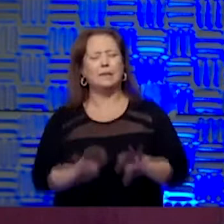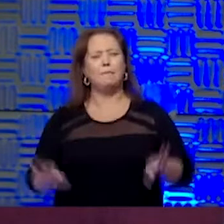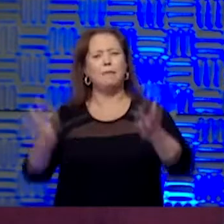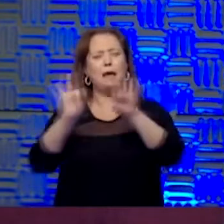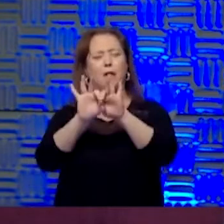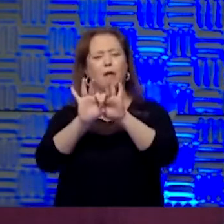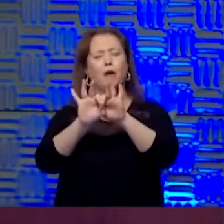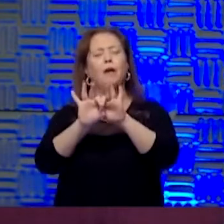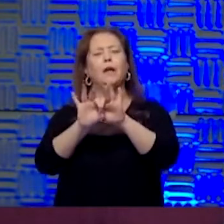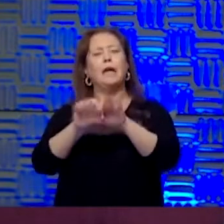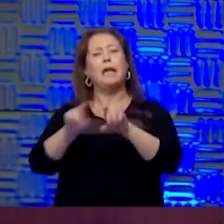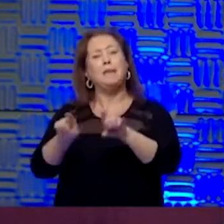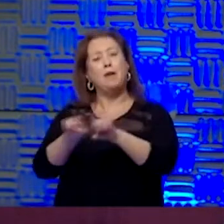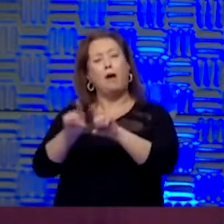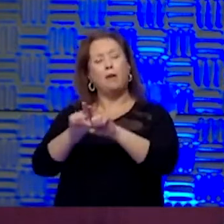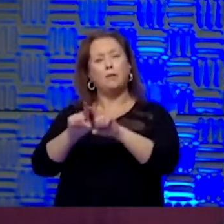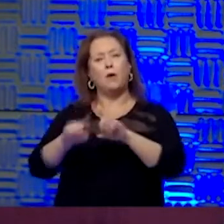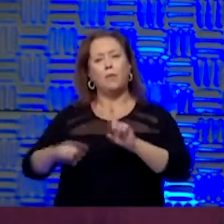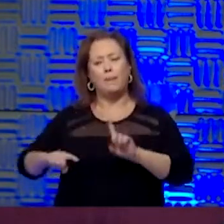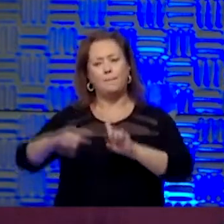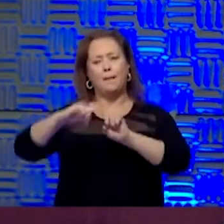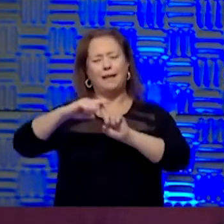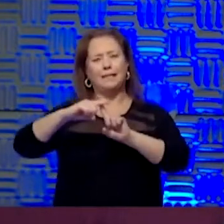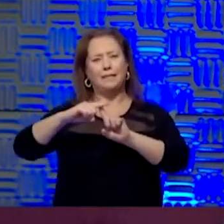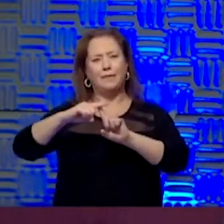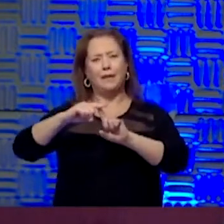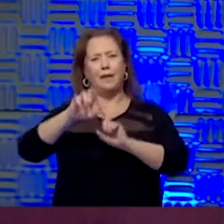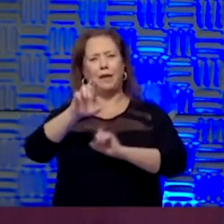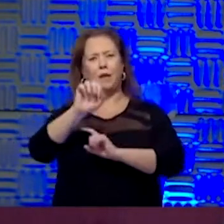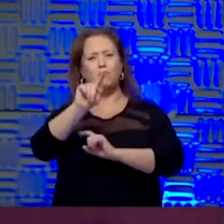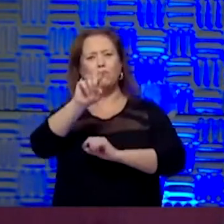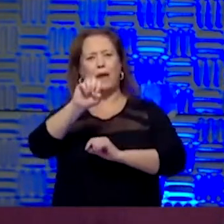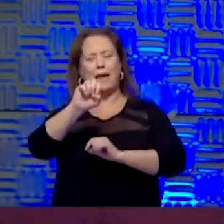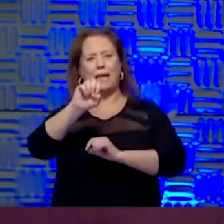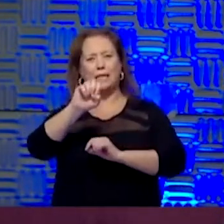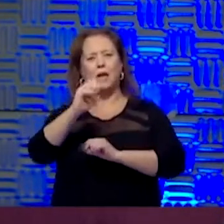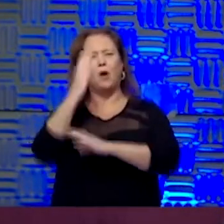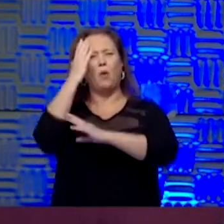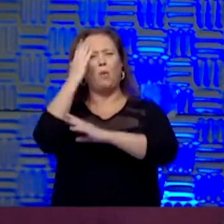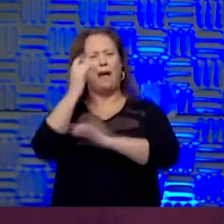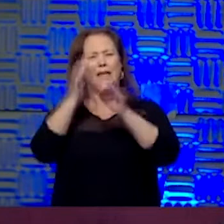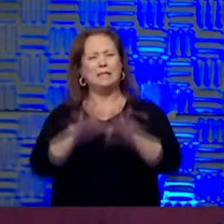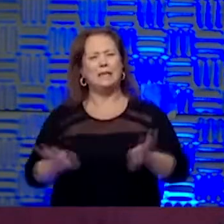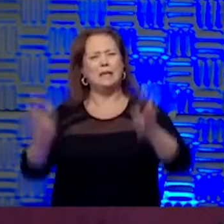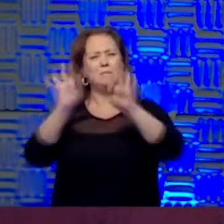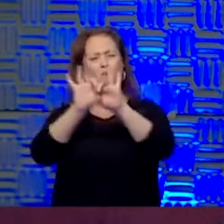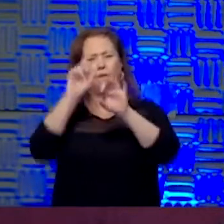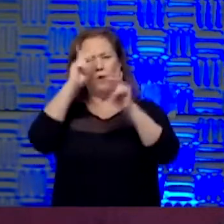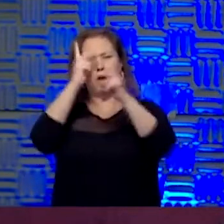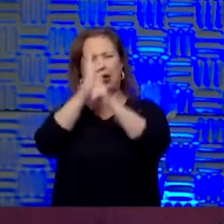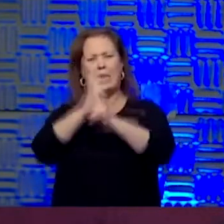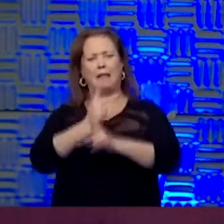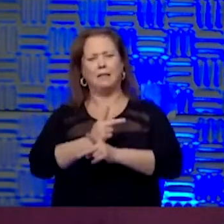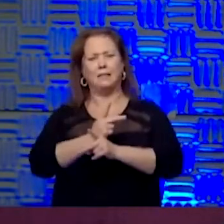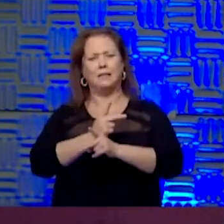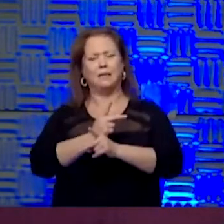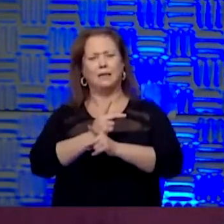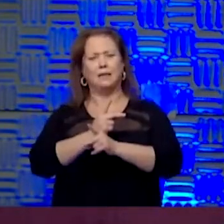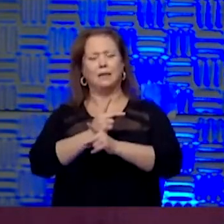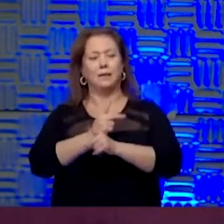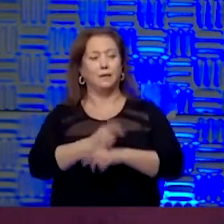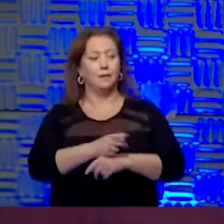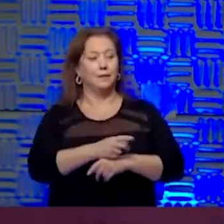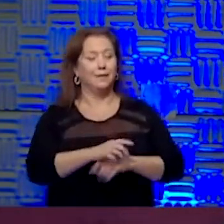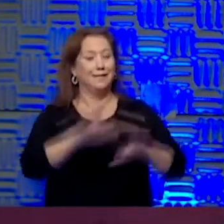follow-up is, why does positivity rate matter in statistics and analysis? Okay, Senator Moser, you're going to have some fun with